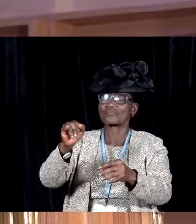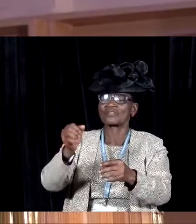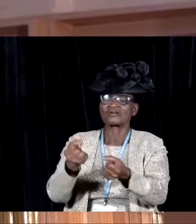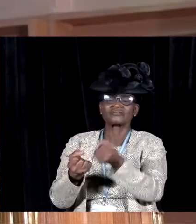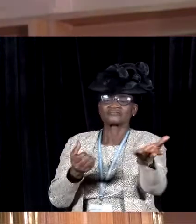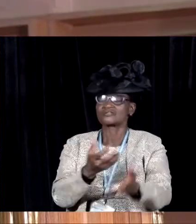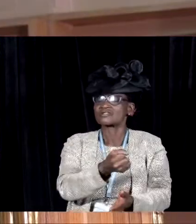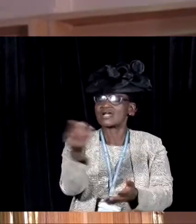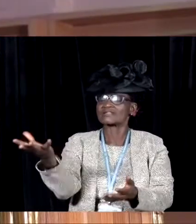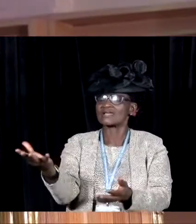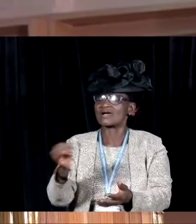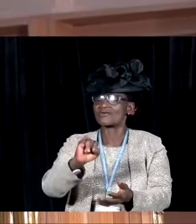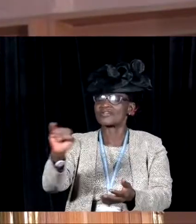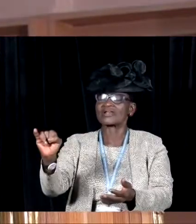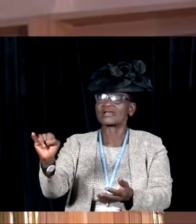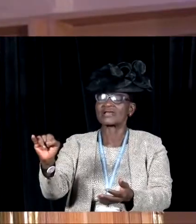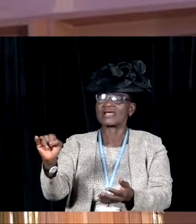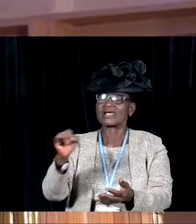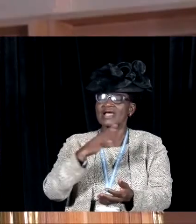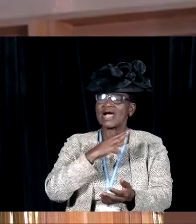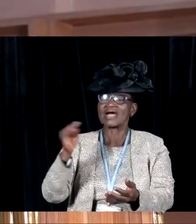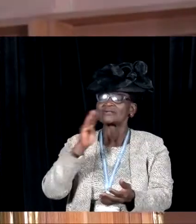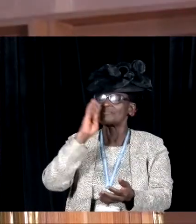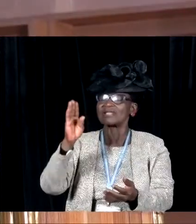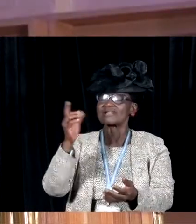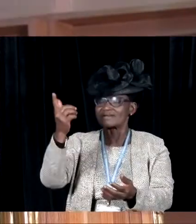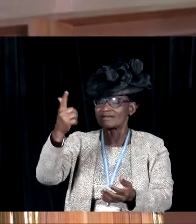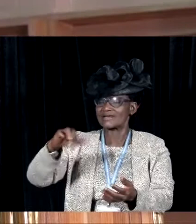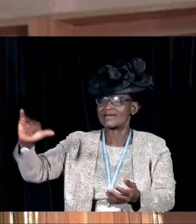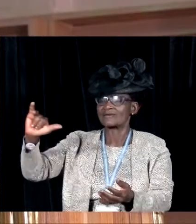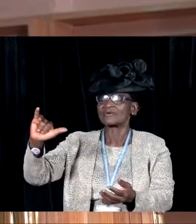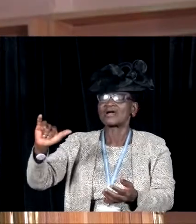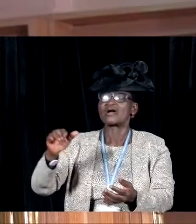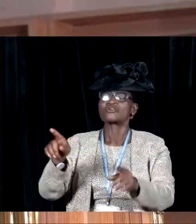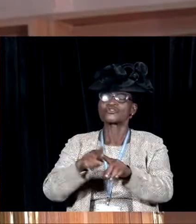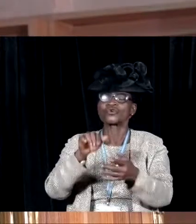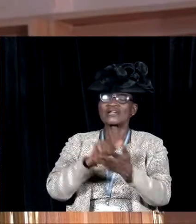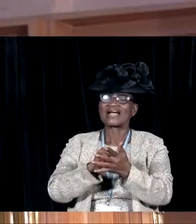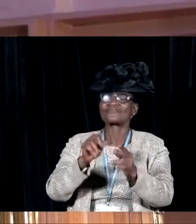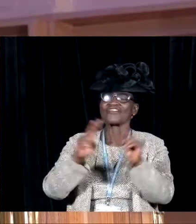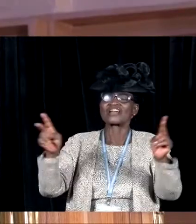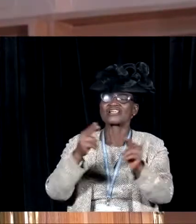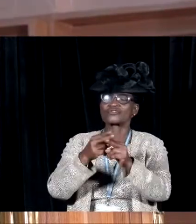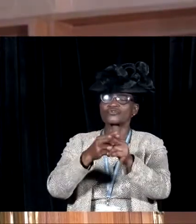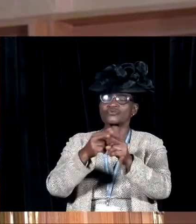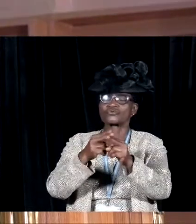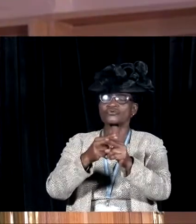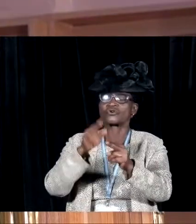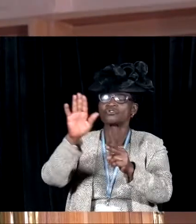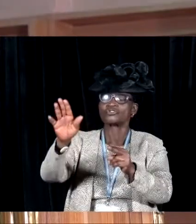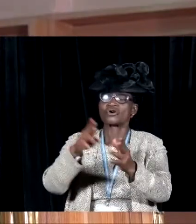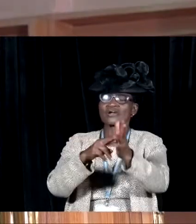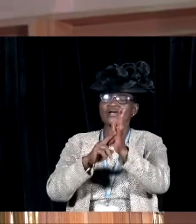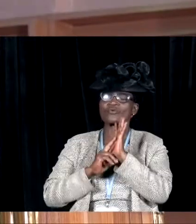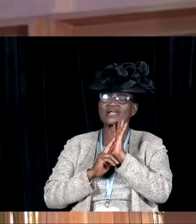scattering, and being liberal, so that very soon your